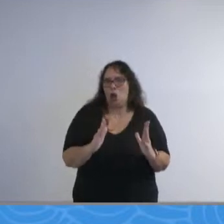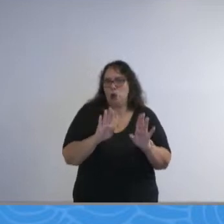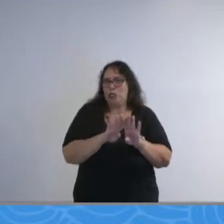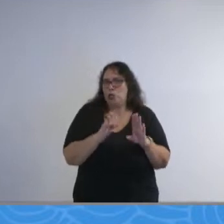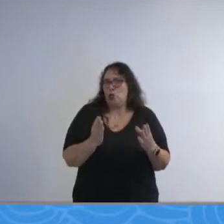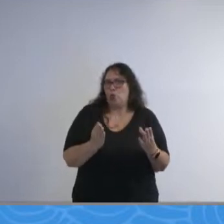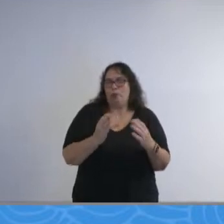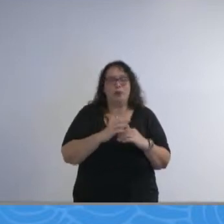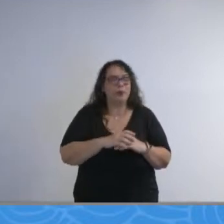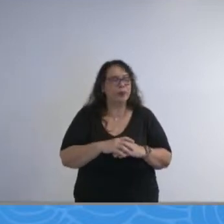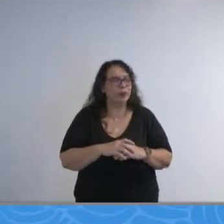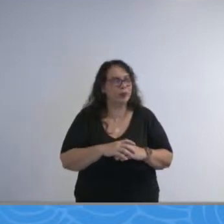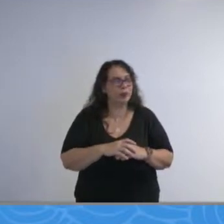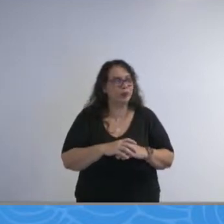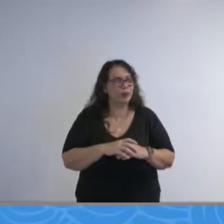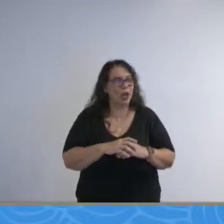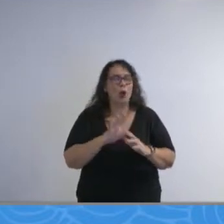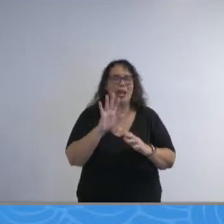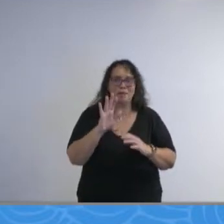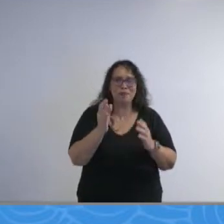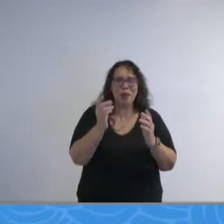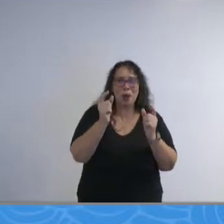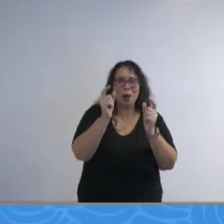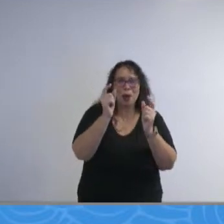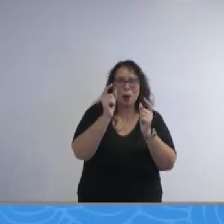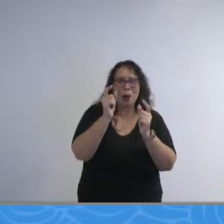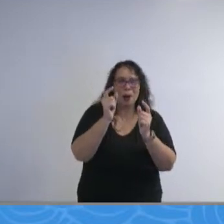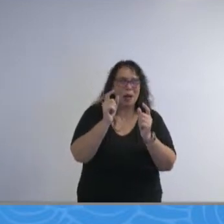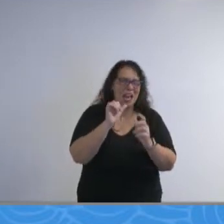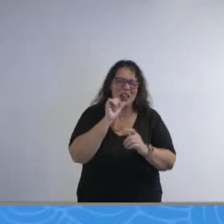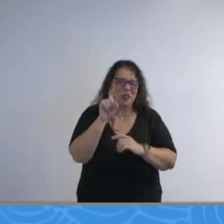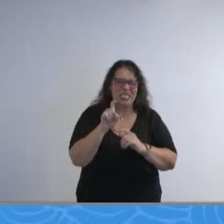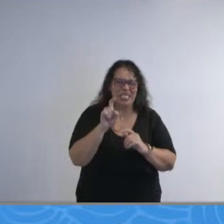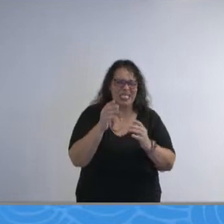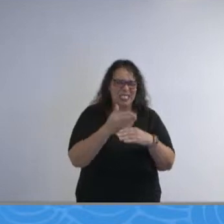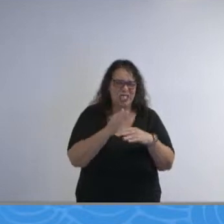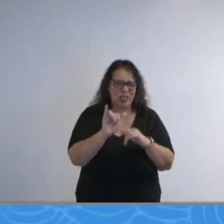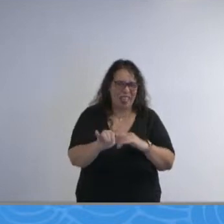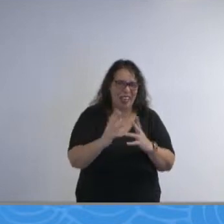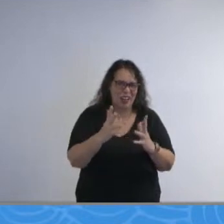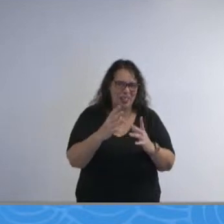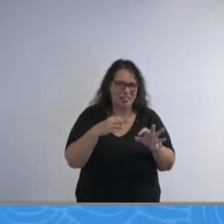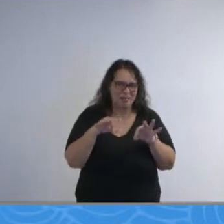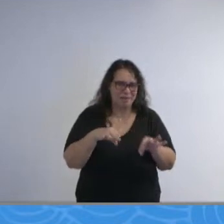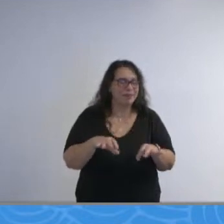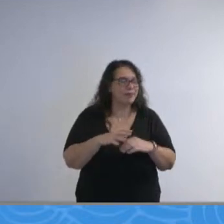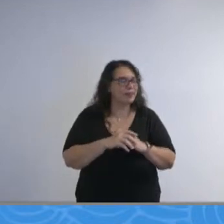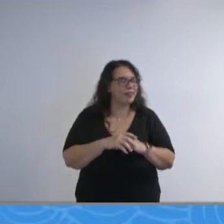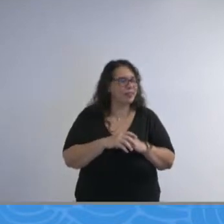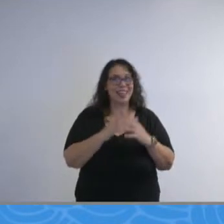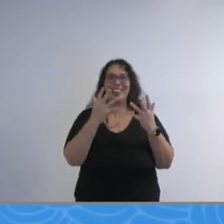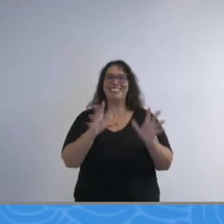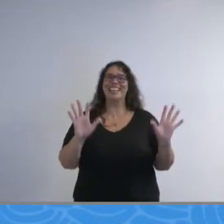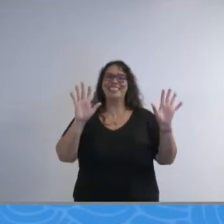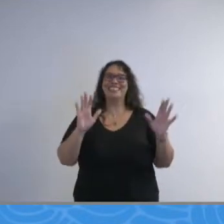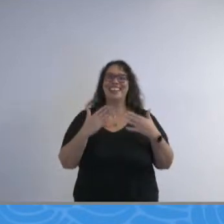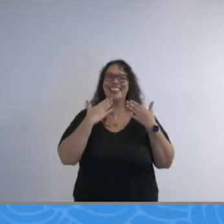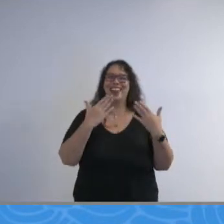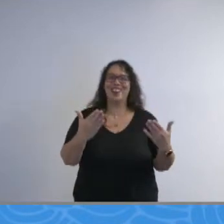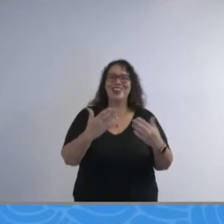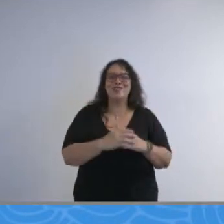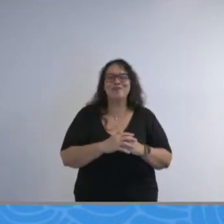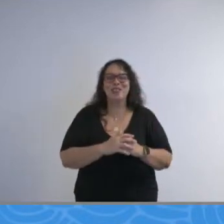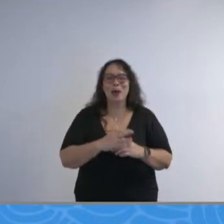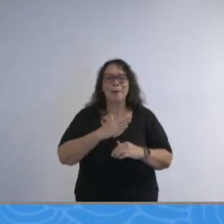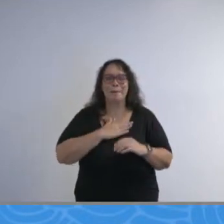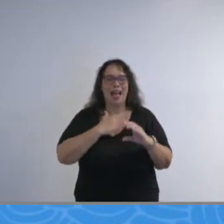And then a little bit more on tiger classes, which I don't need to share. And that's it. Thank you.